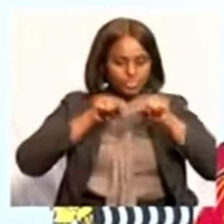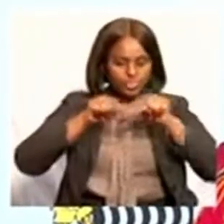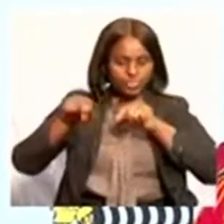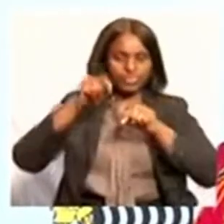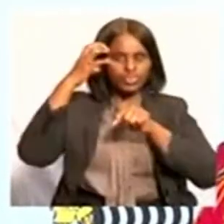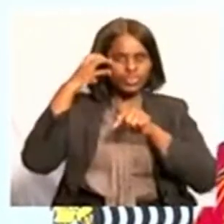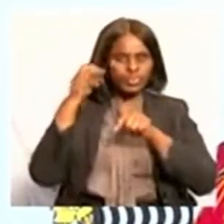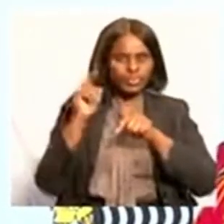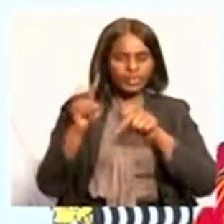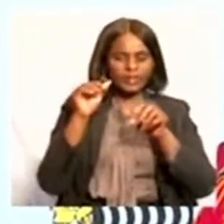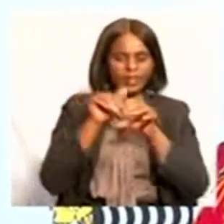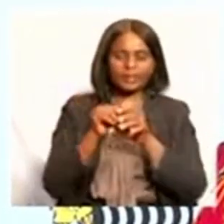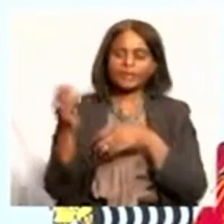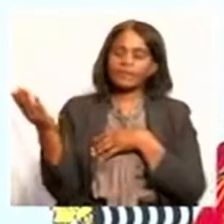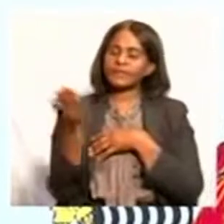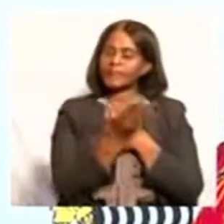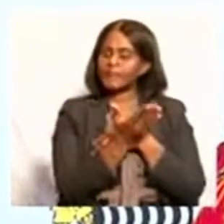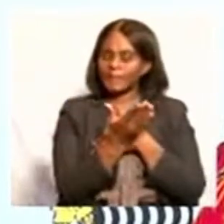officers in these